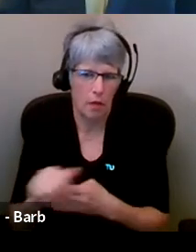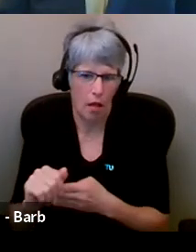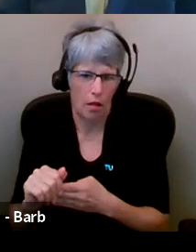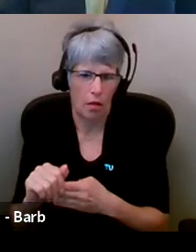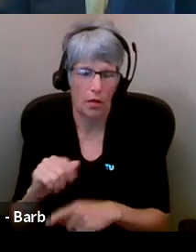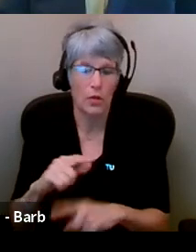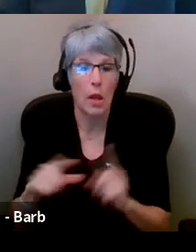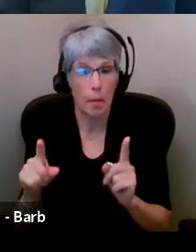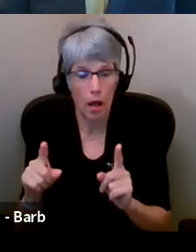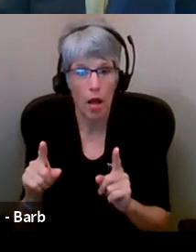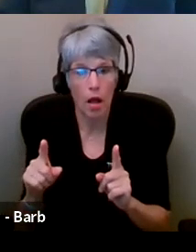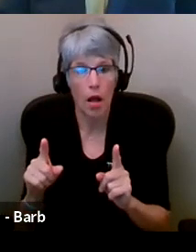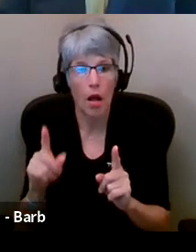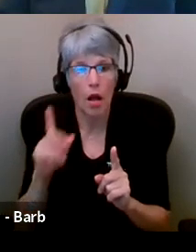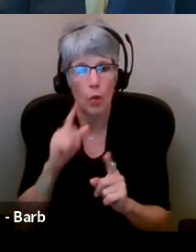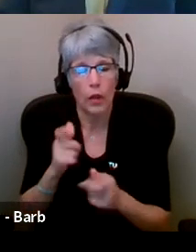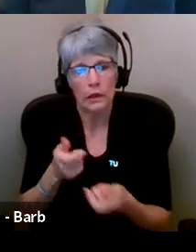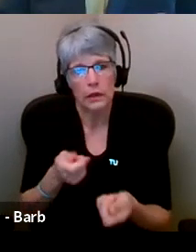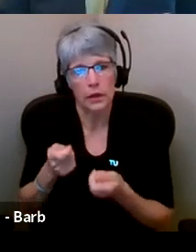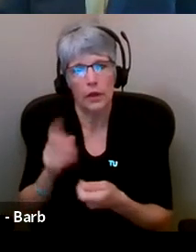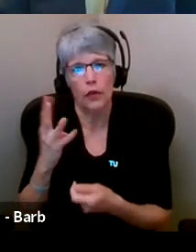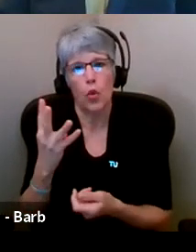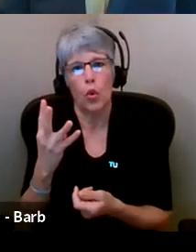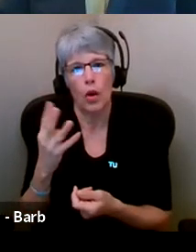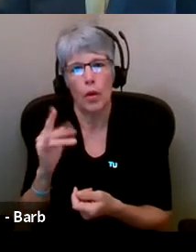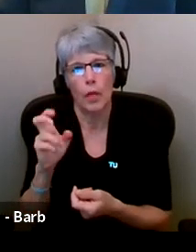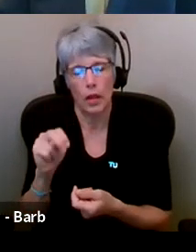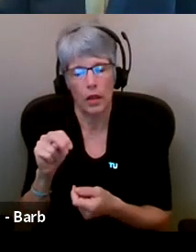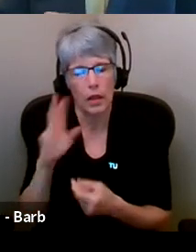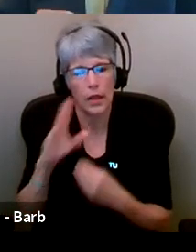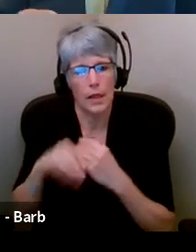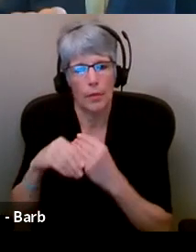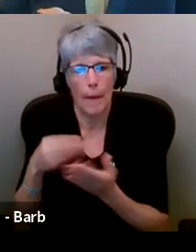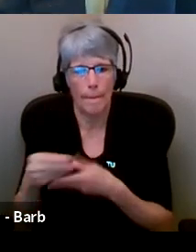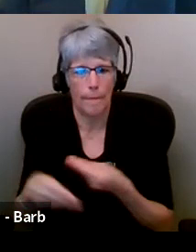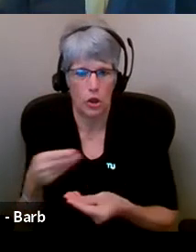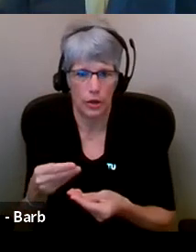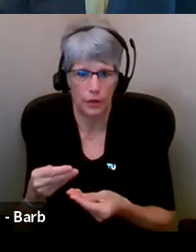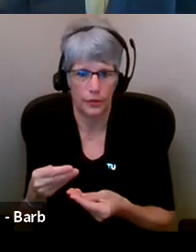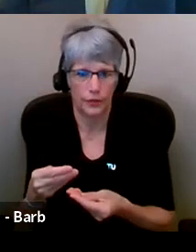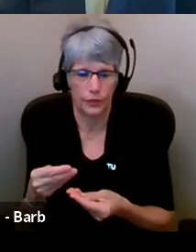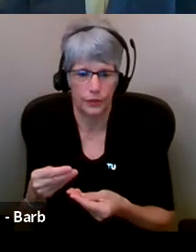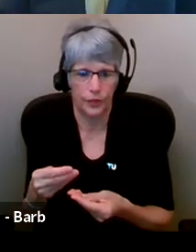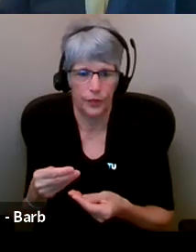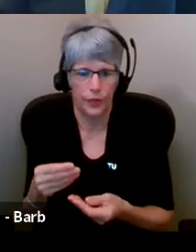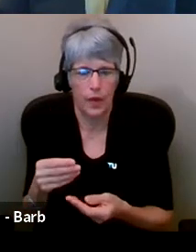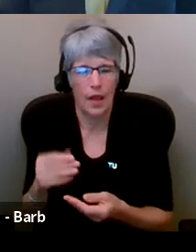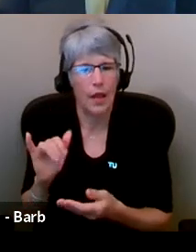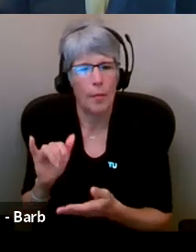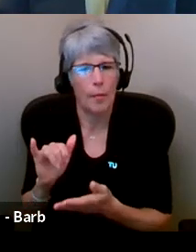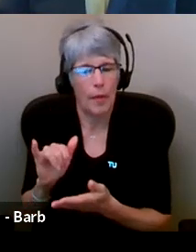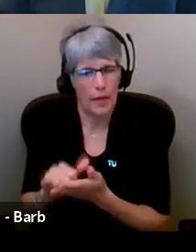back a little over $4 million in the supplementary budget that was issued, but that's designated